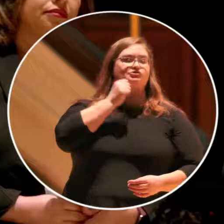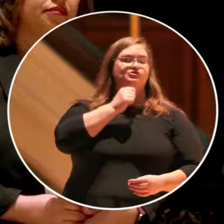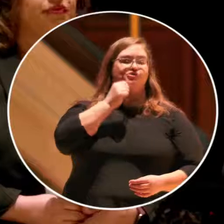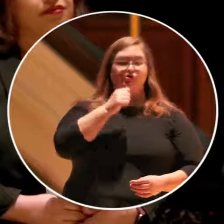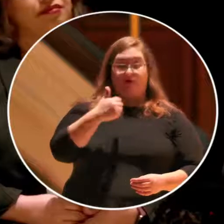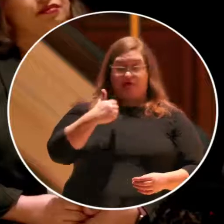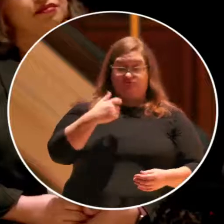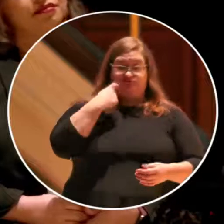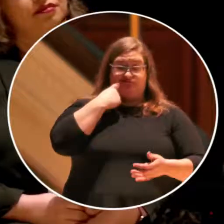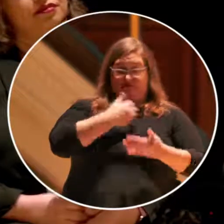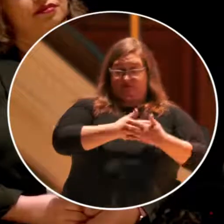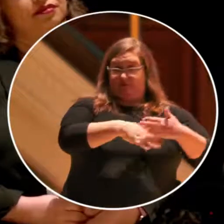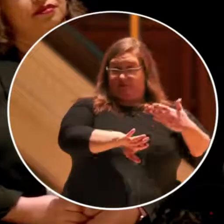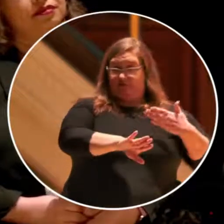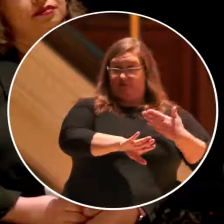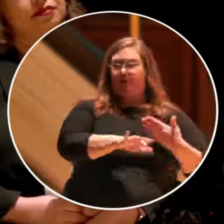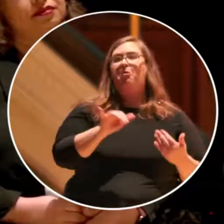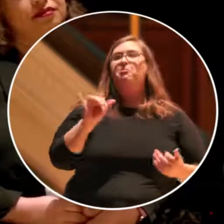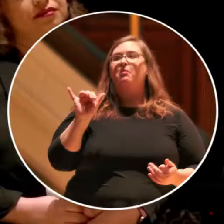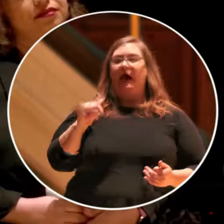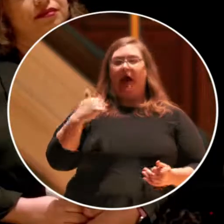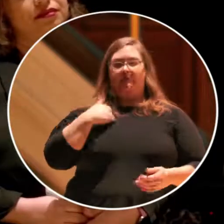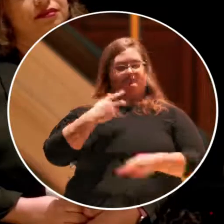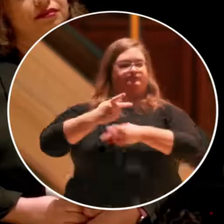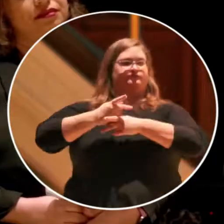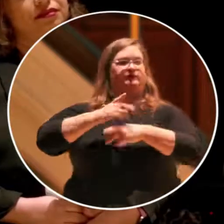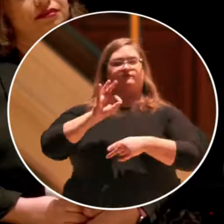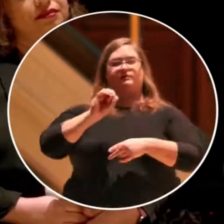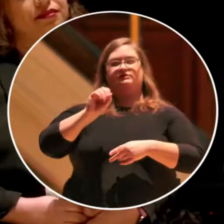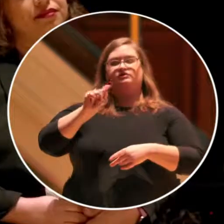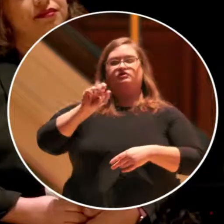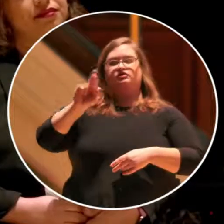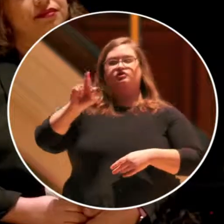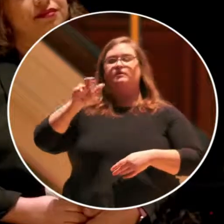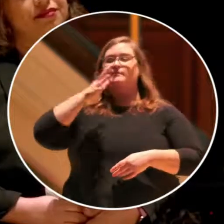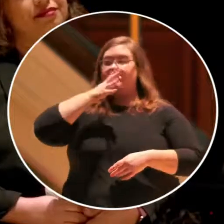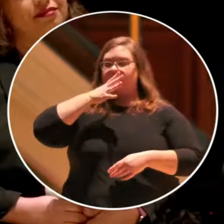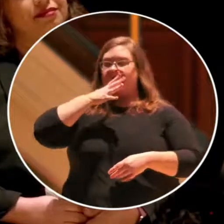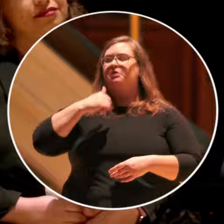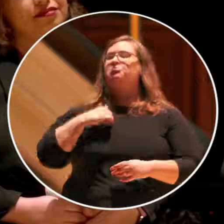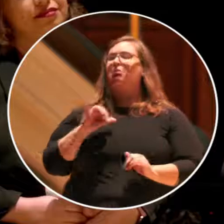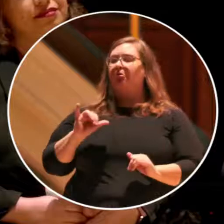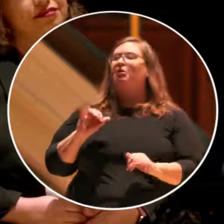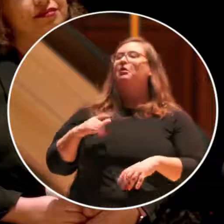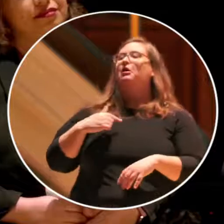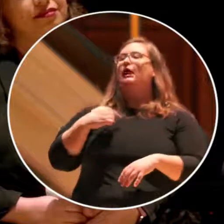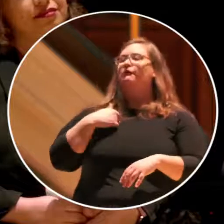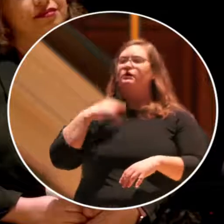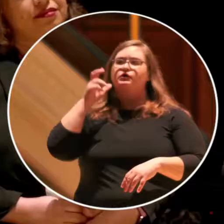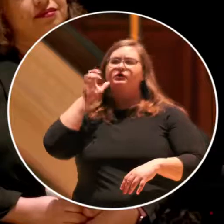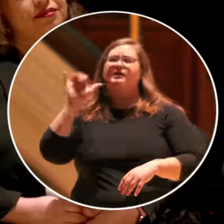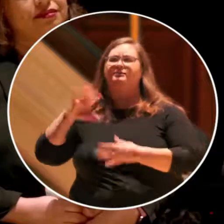foster parent, these stories are often heard, but this one seemed different.